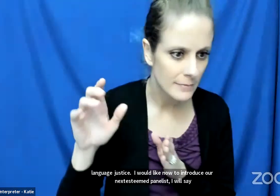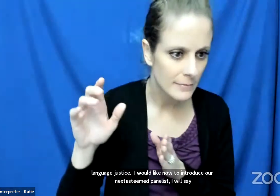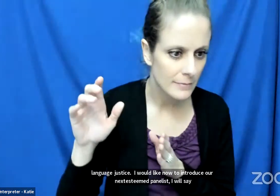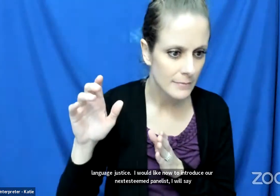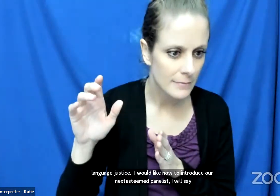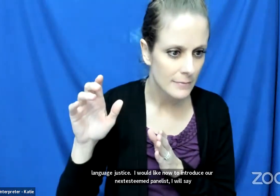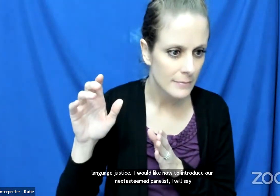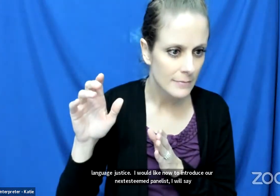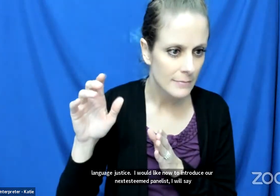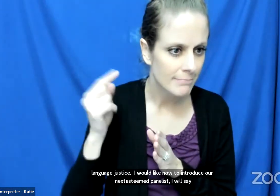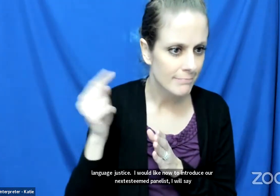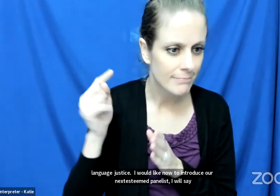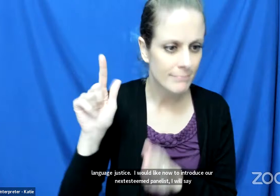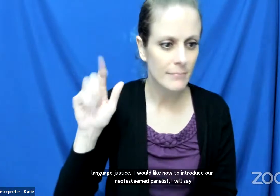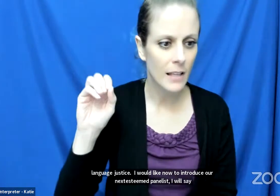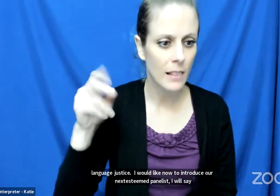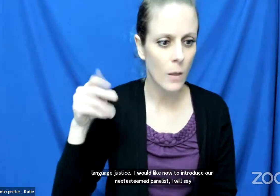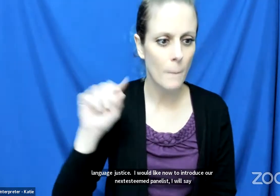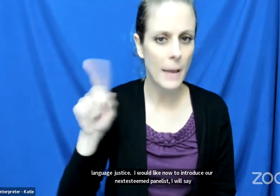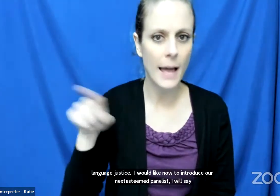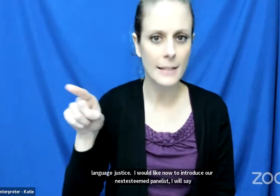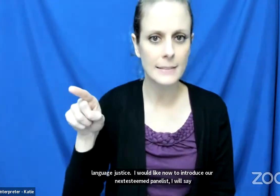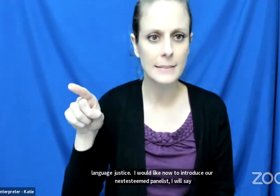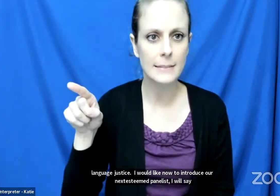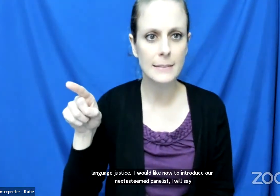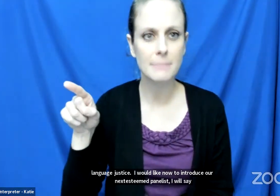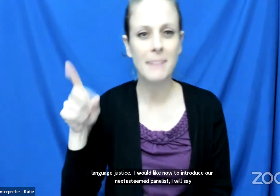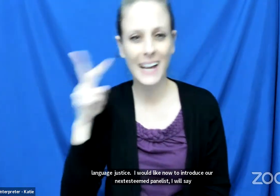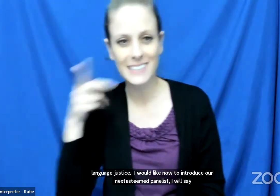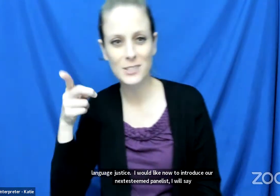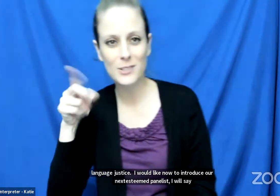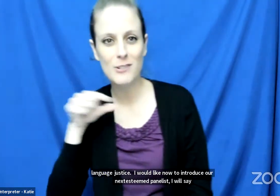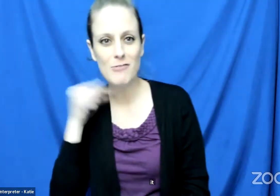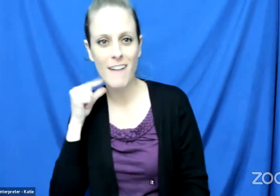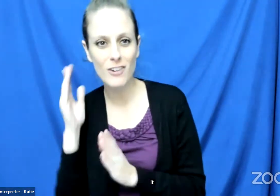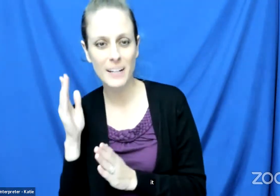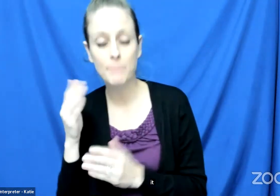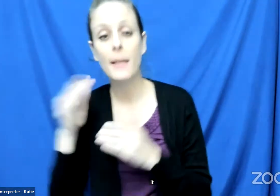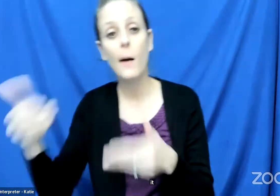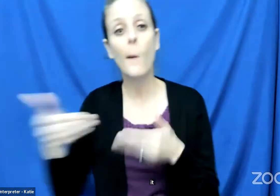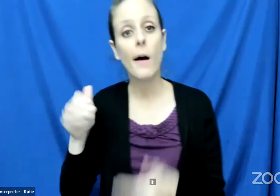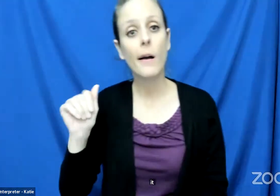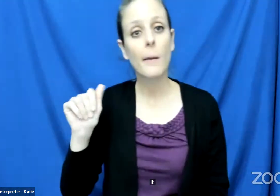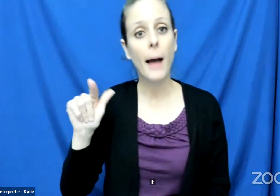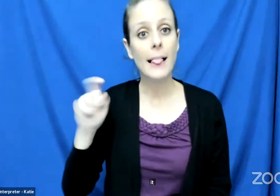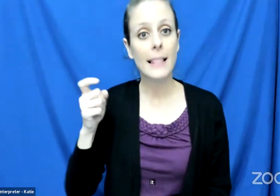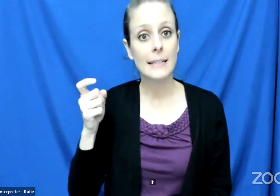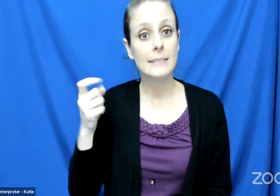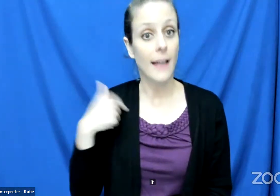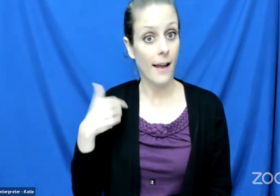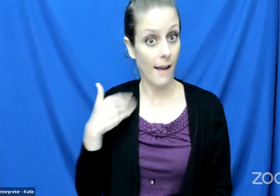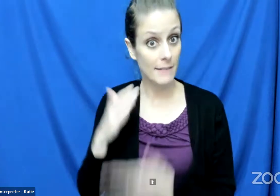you, Reverend. It's good to see you tonight. And I want to welcome Alex. And Alex, I have some questions for